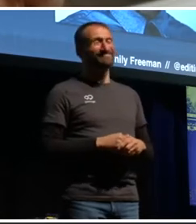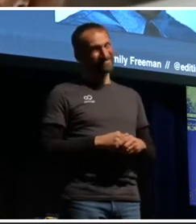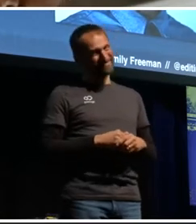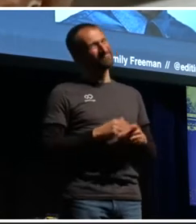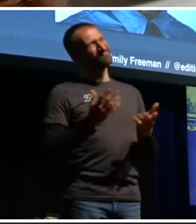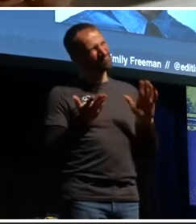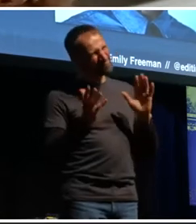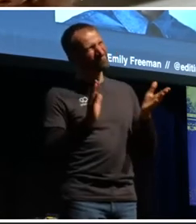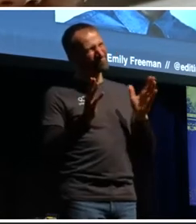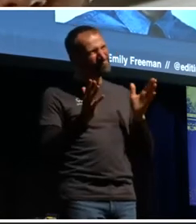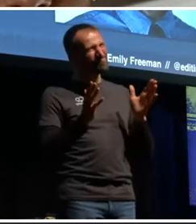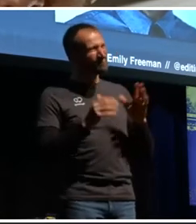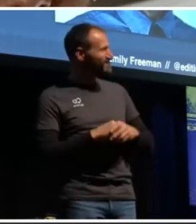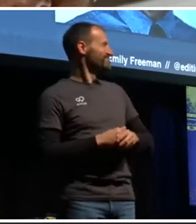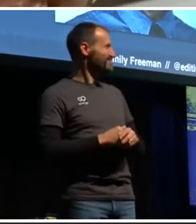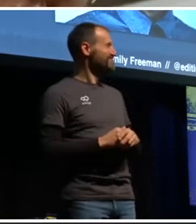Yeah, that's weird.